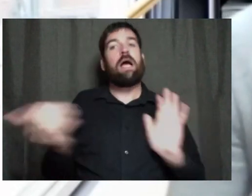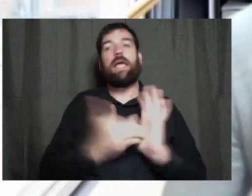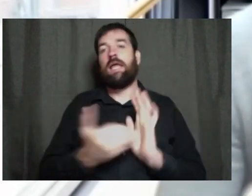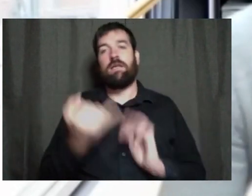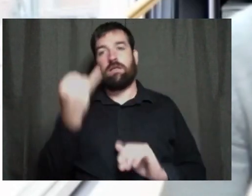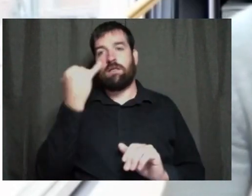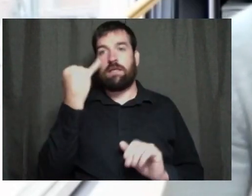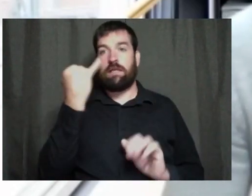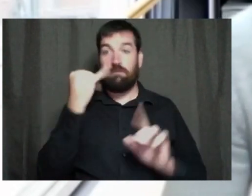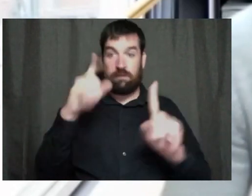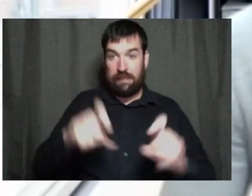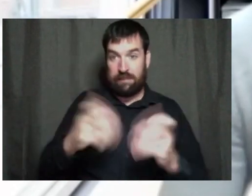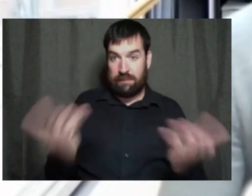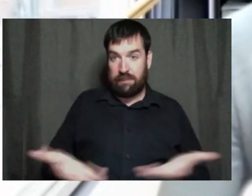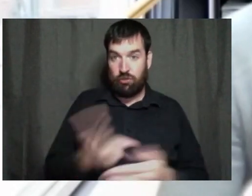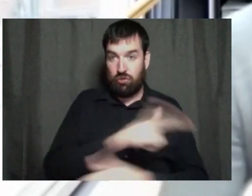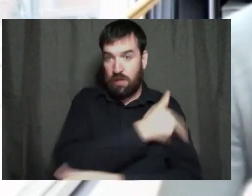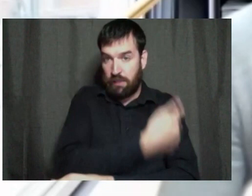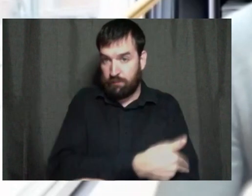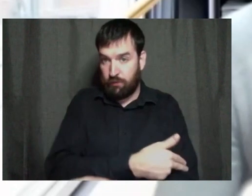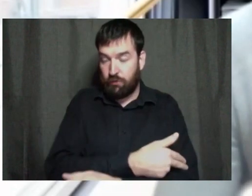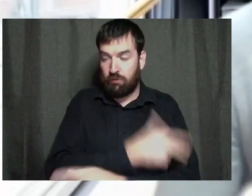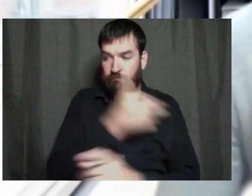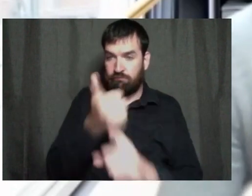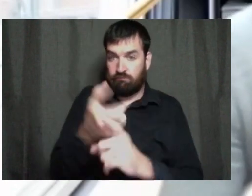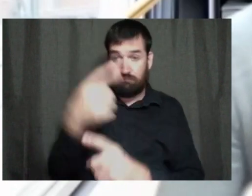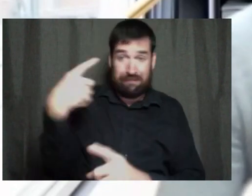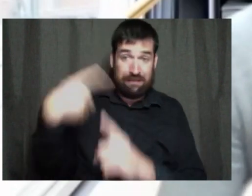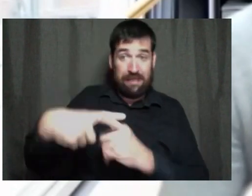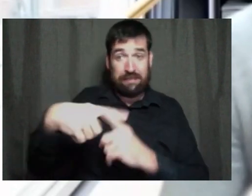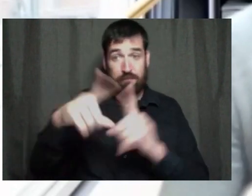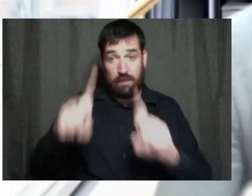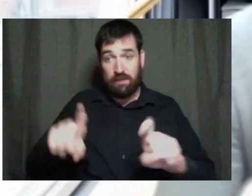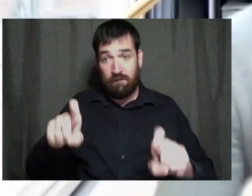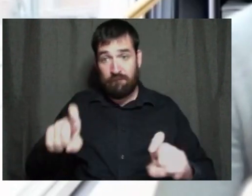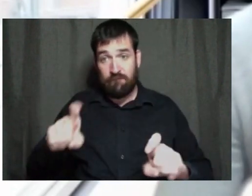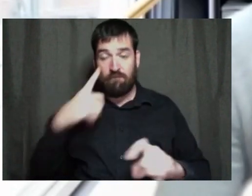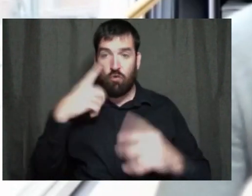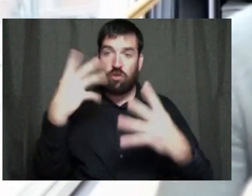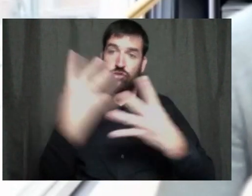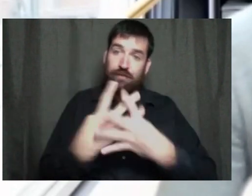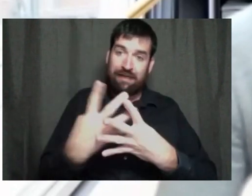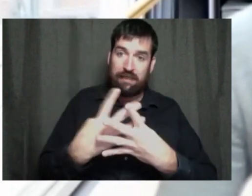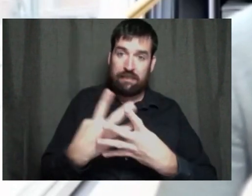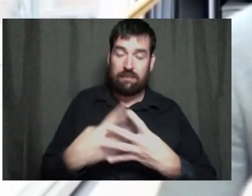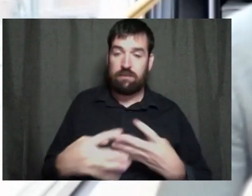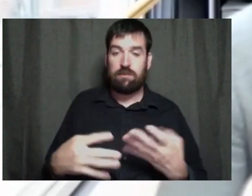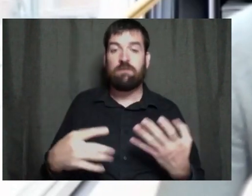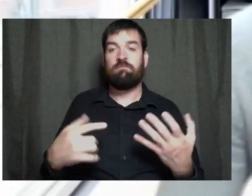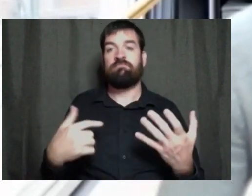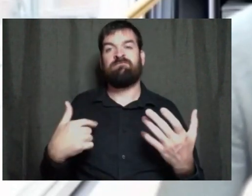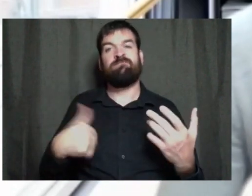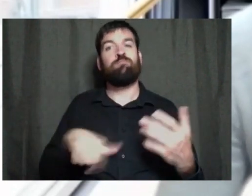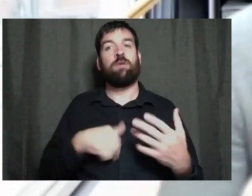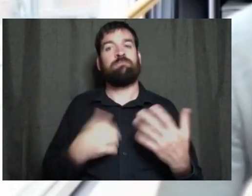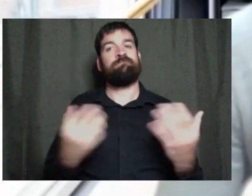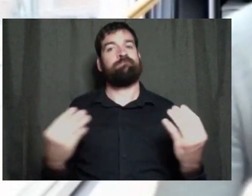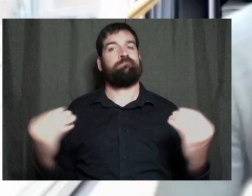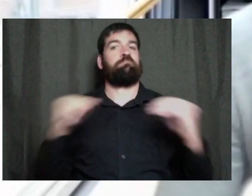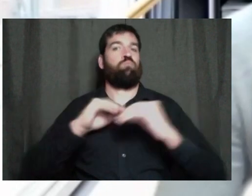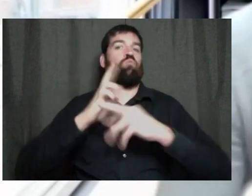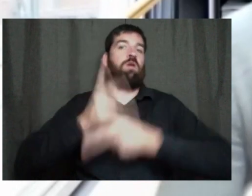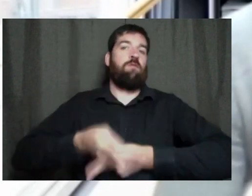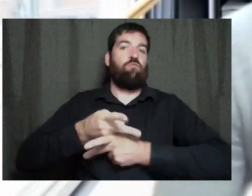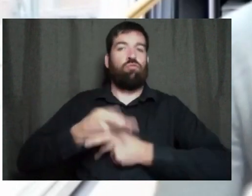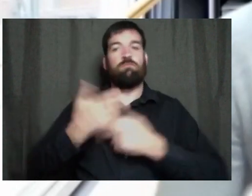test somebody in the hospital setting and they test positive on our admission screening or a pre-procedure screening, we err on the side of caution and do go